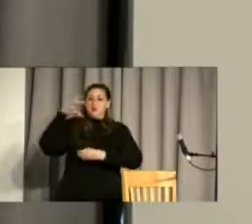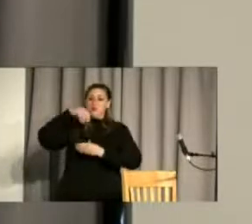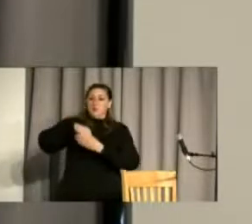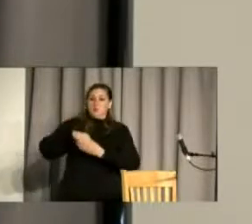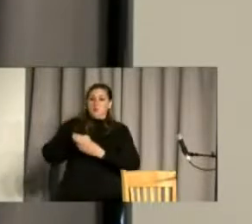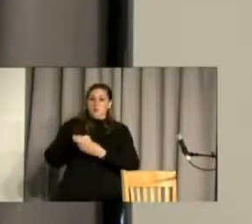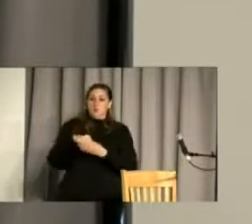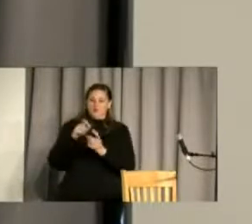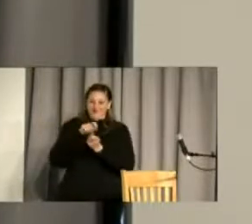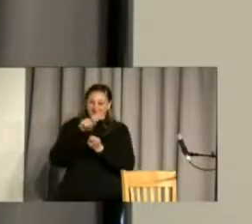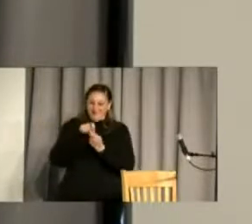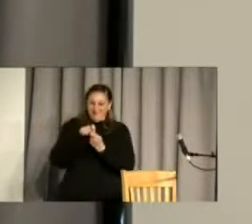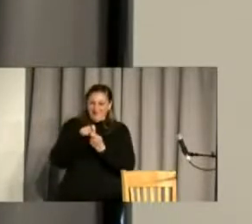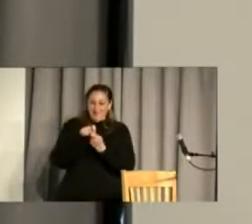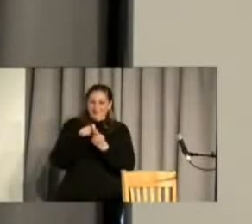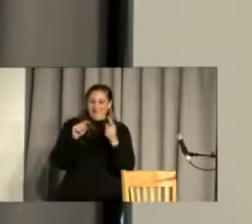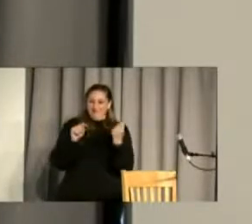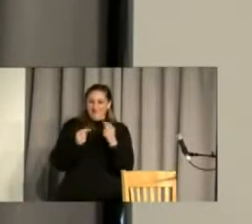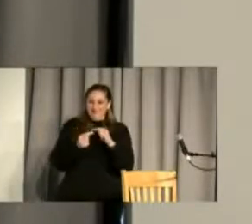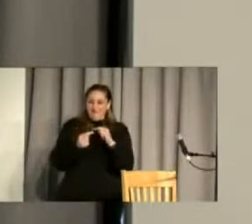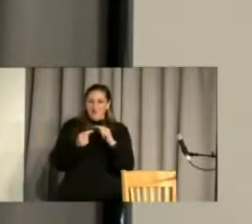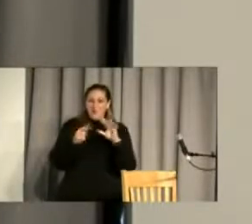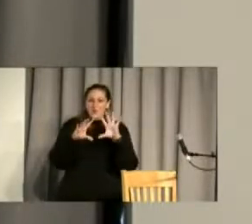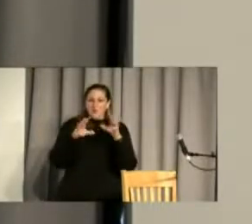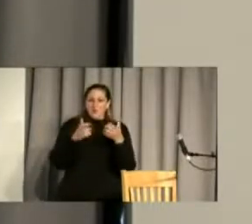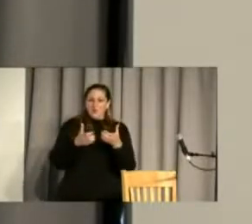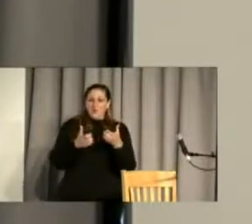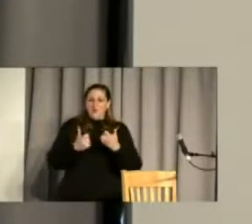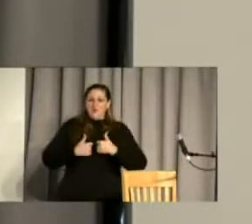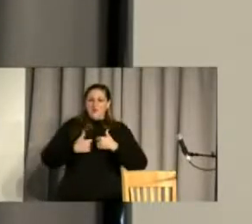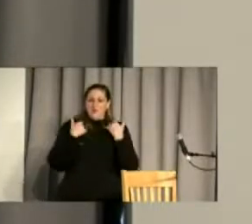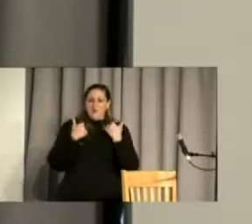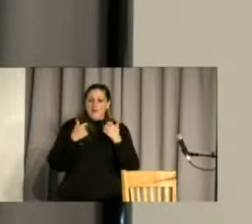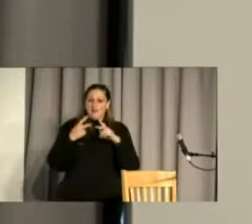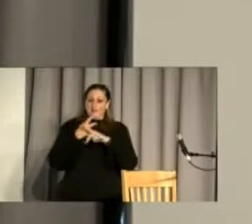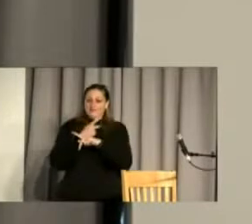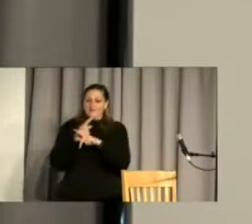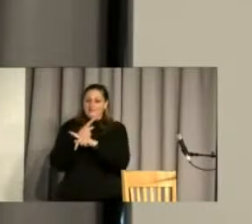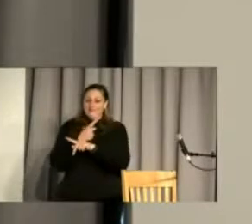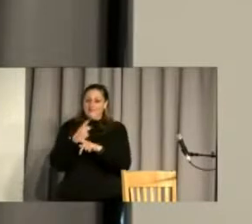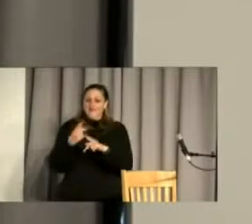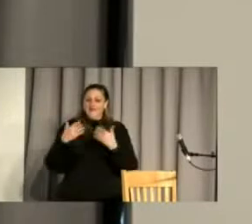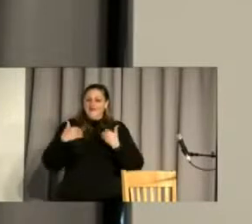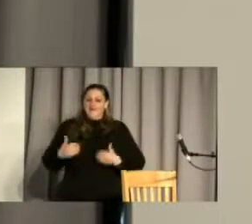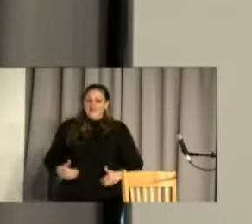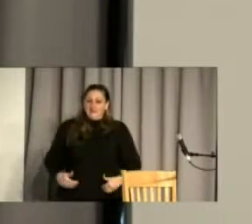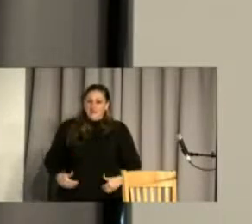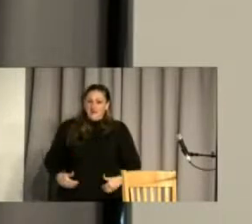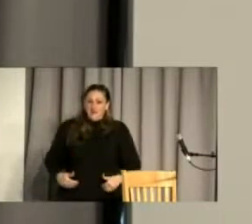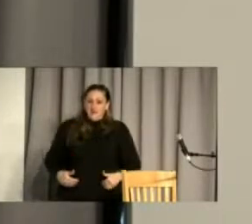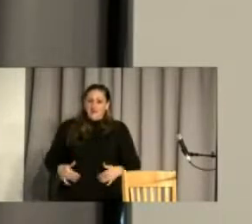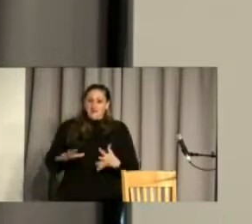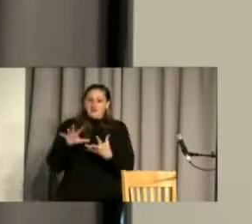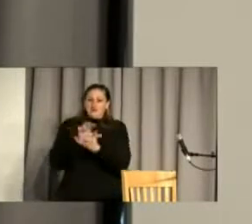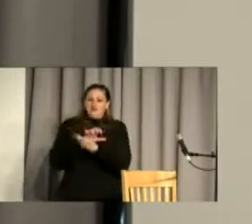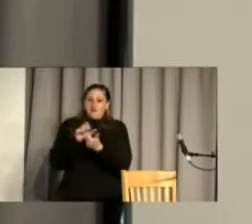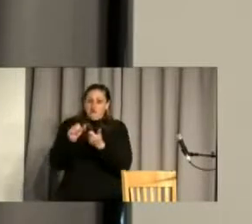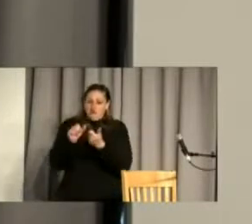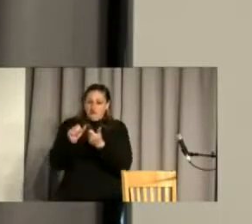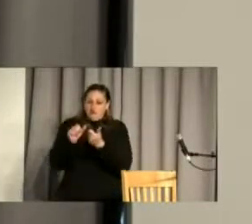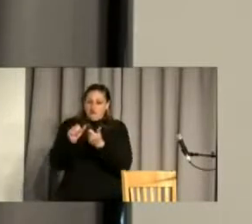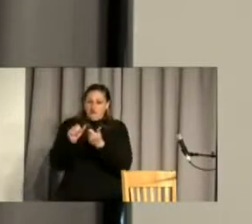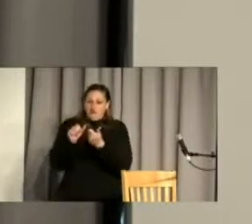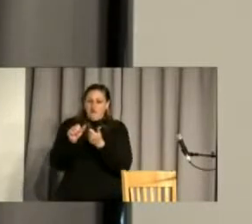includes deliberately inflicting on the group conditions of life calculated to bring about its physical destruction in